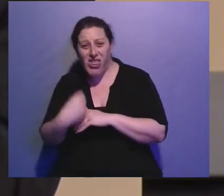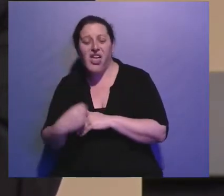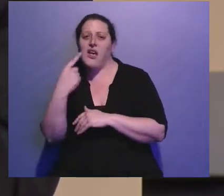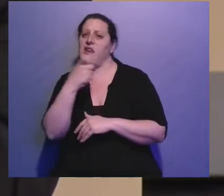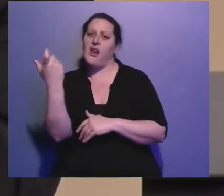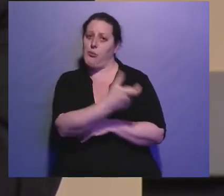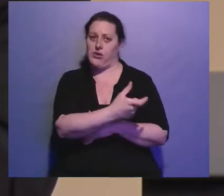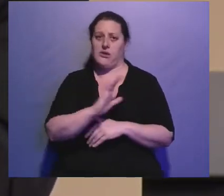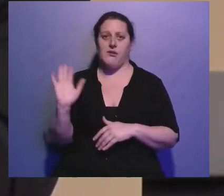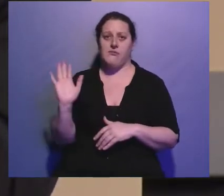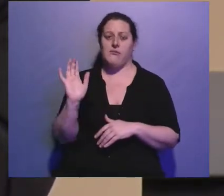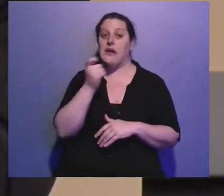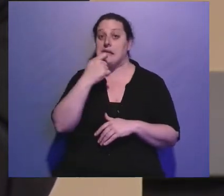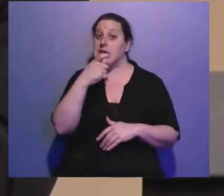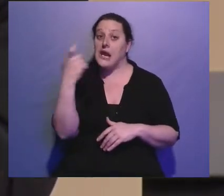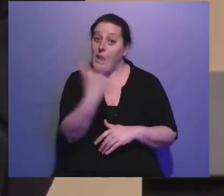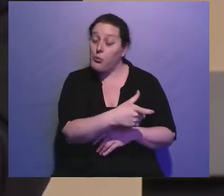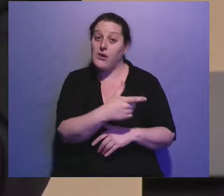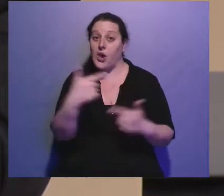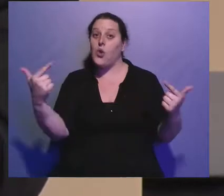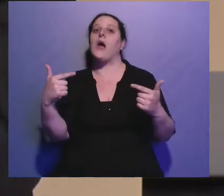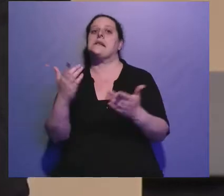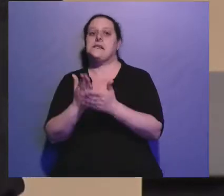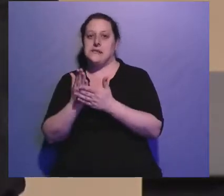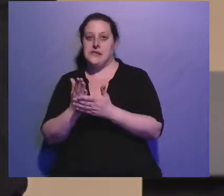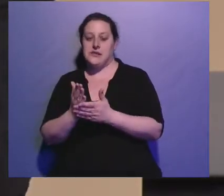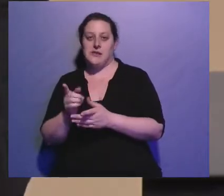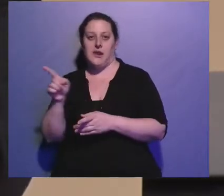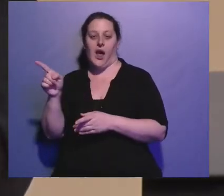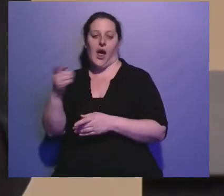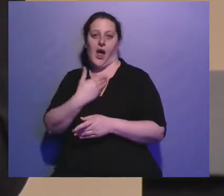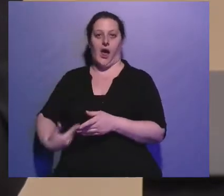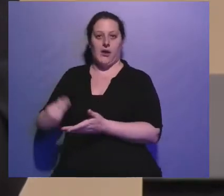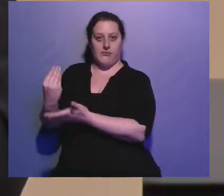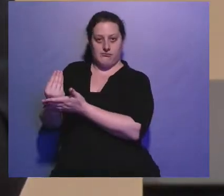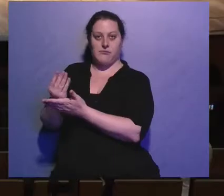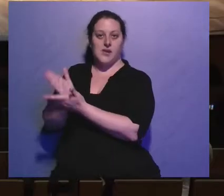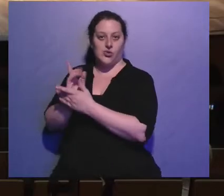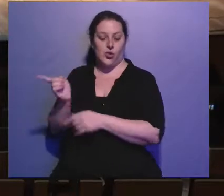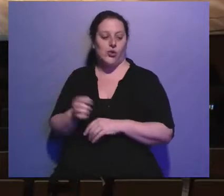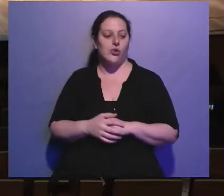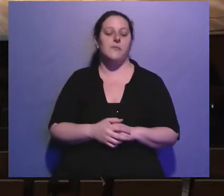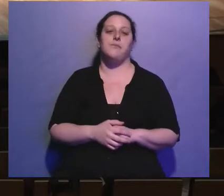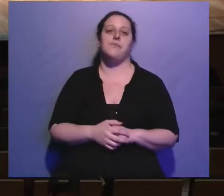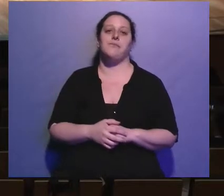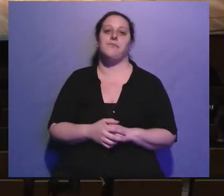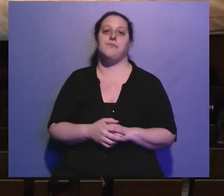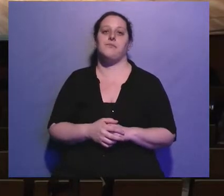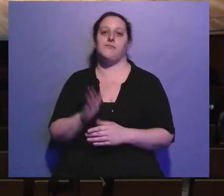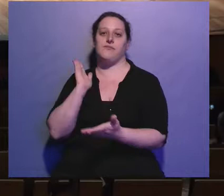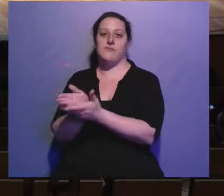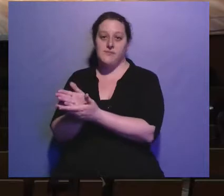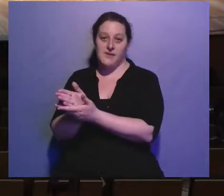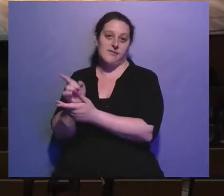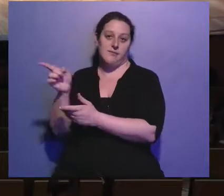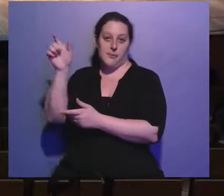most 20 days to provide a reply. And this goes to the official responsible for this. In